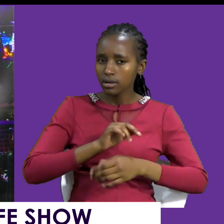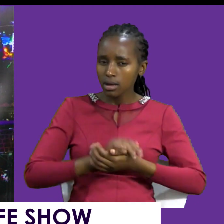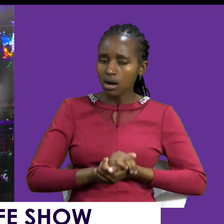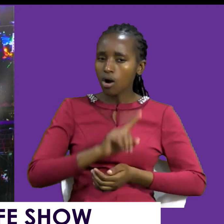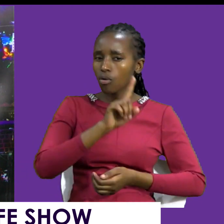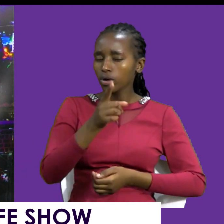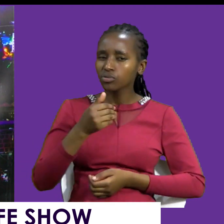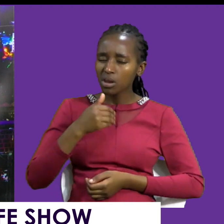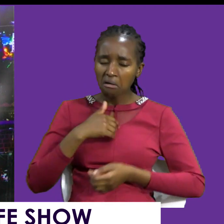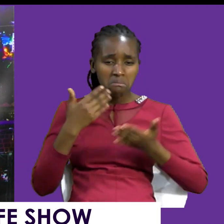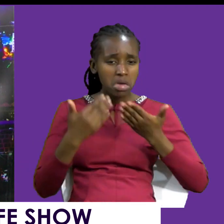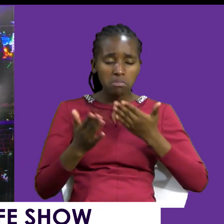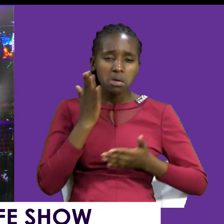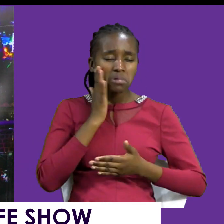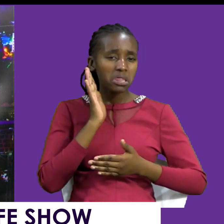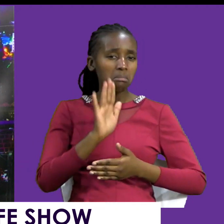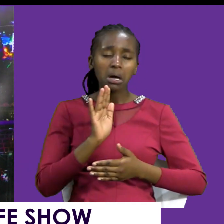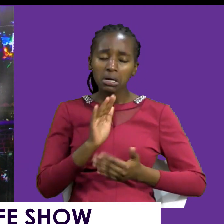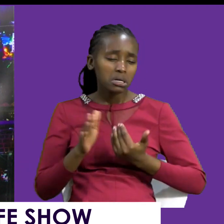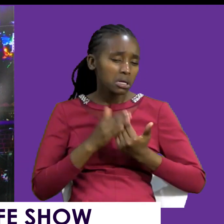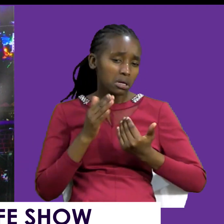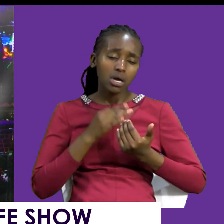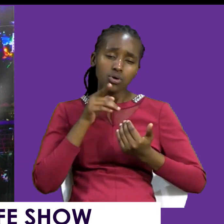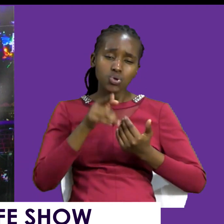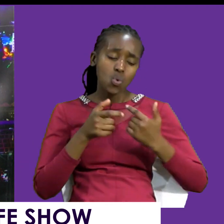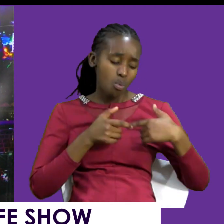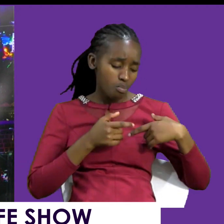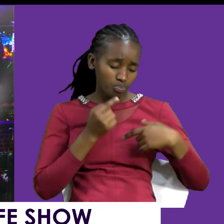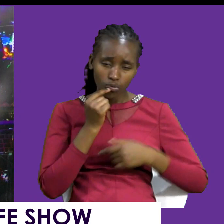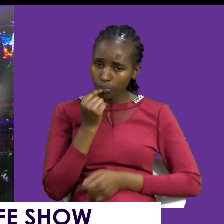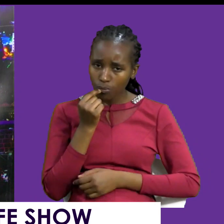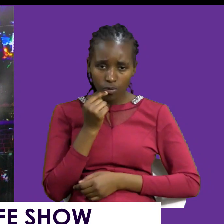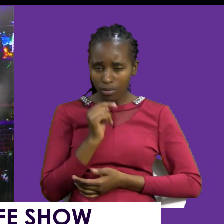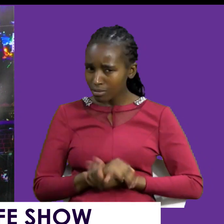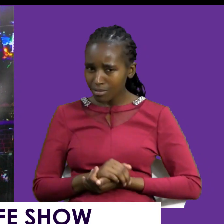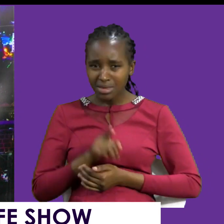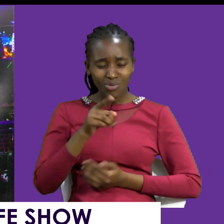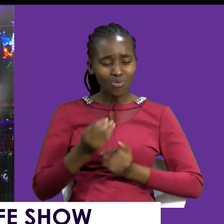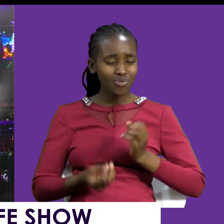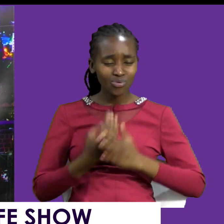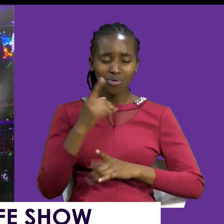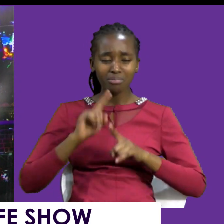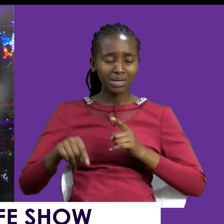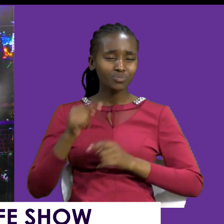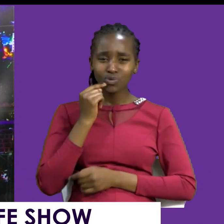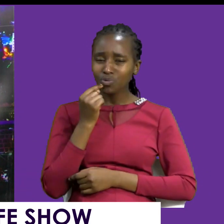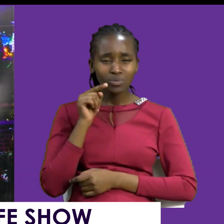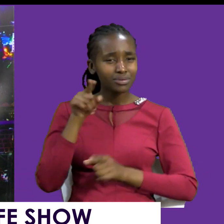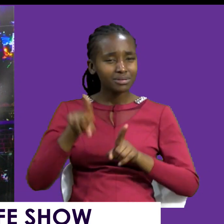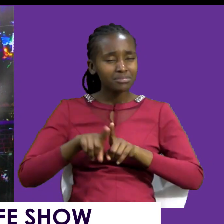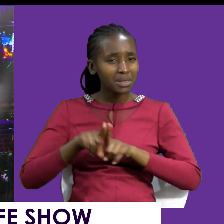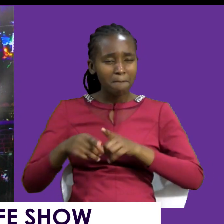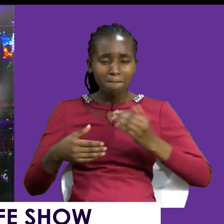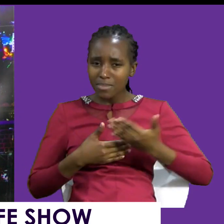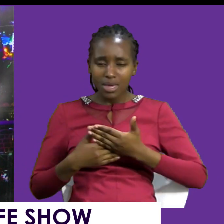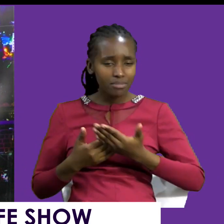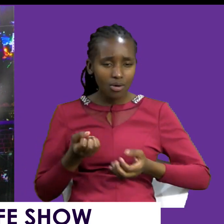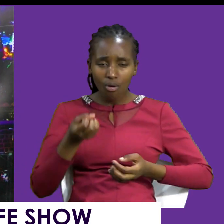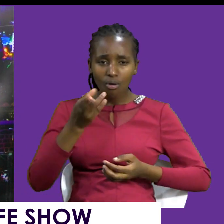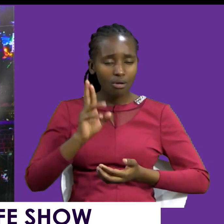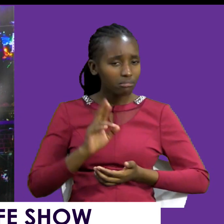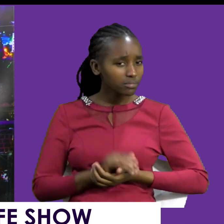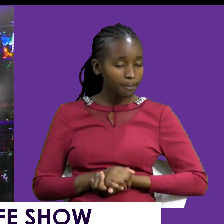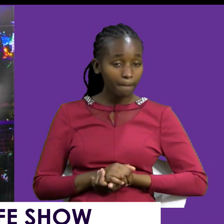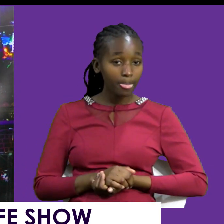you like a baby throughout? It doesn't matter what age you are. That should tell you something. Whenever